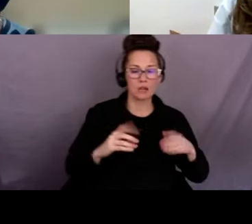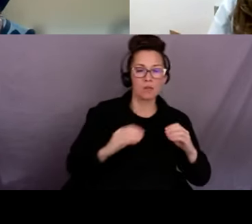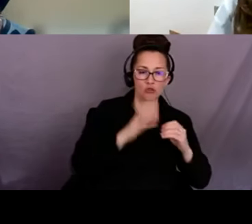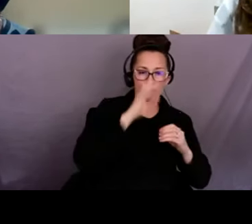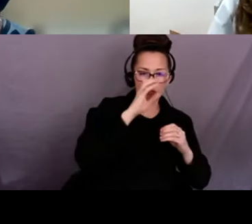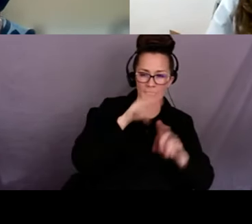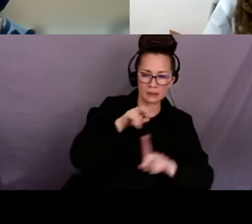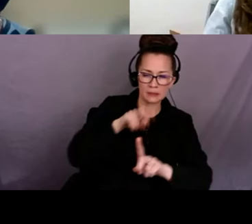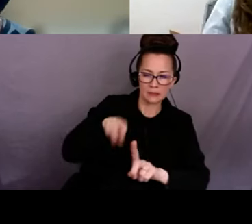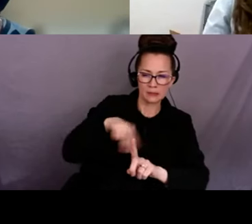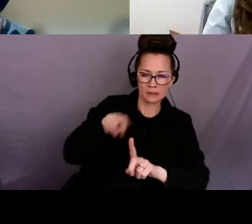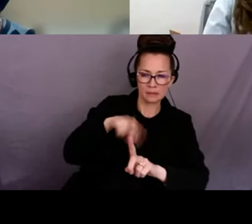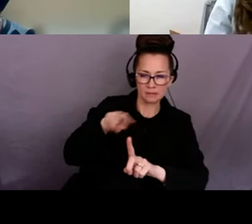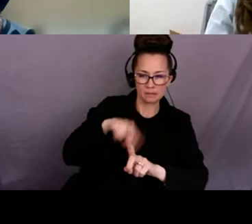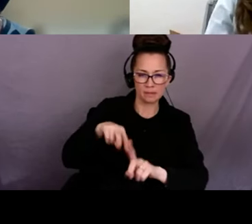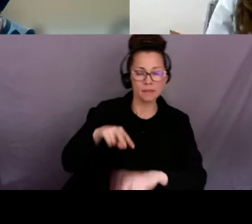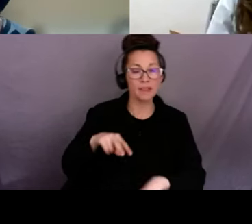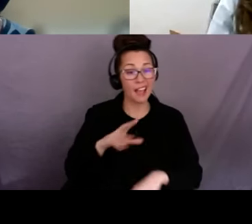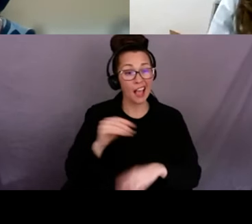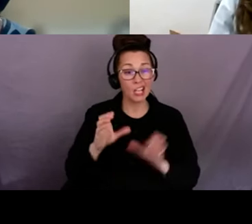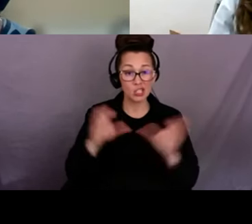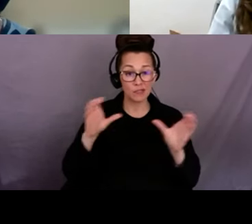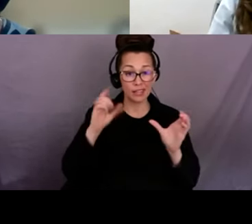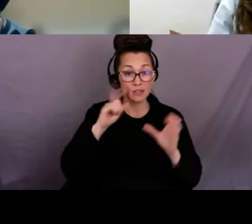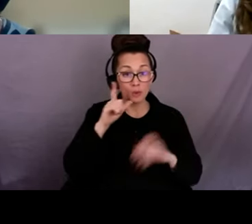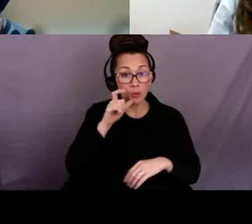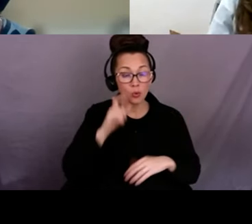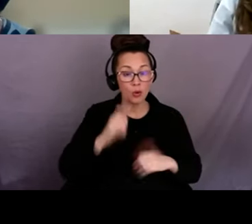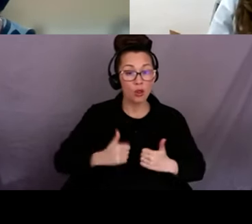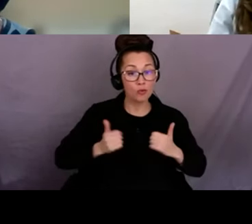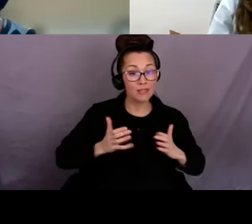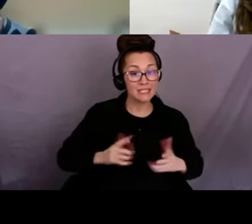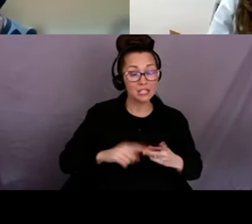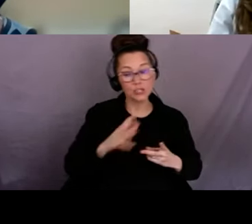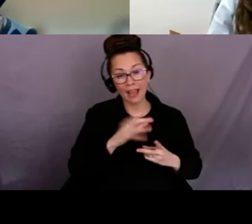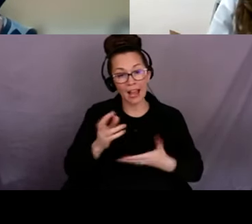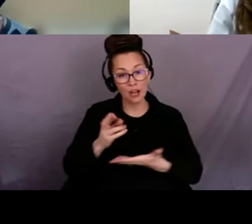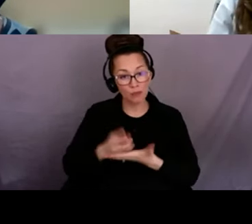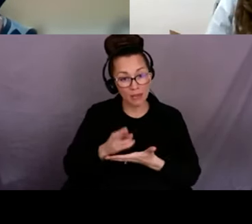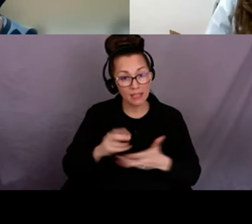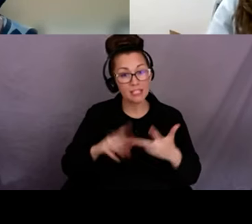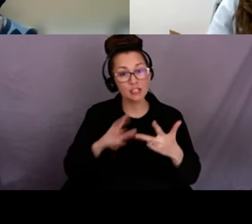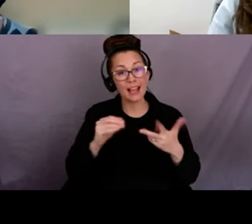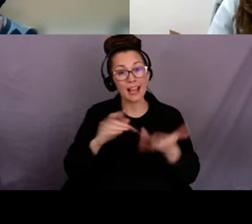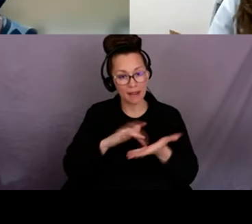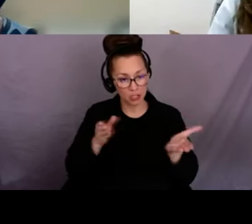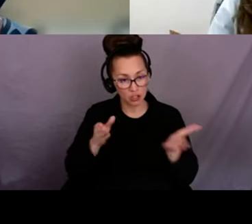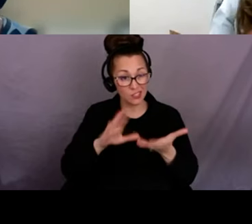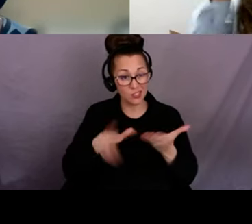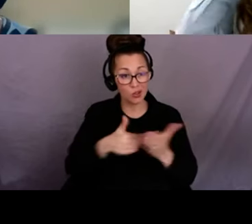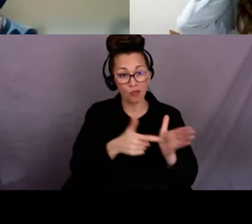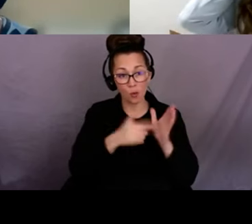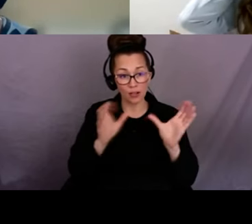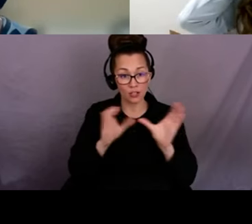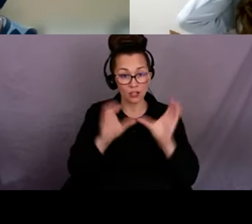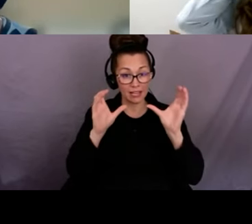And certification, obviously, of both their residential and habilitative and medical services for